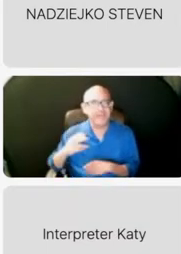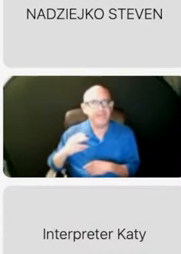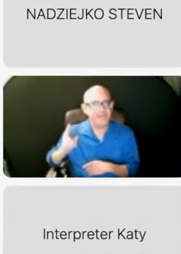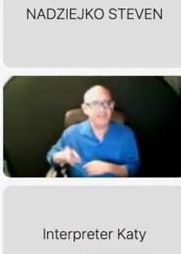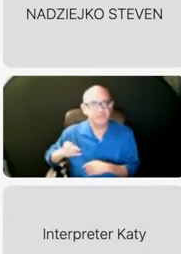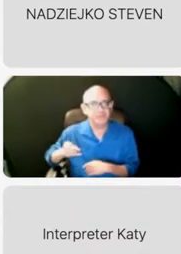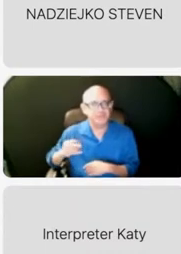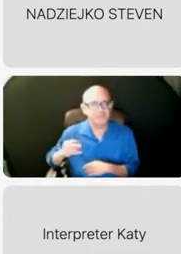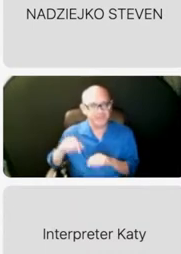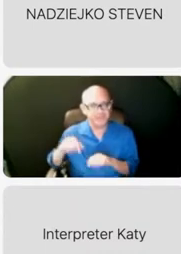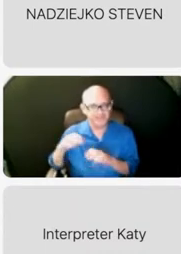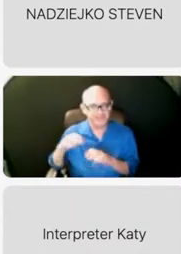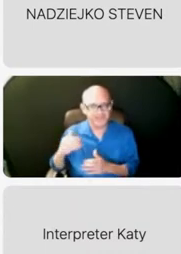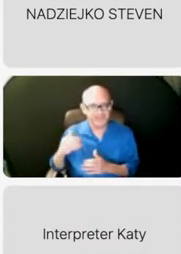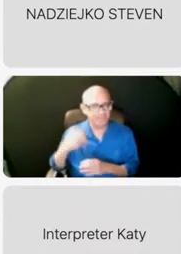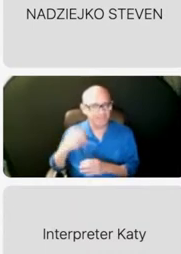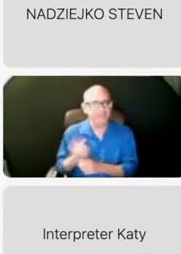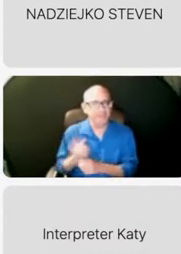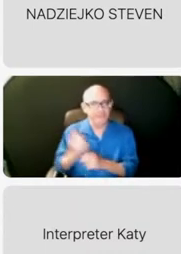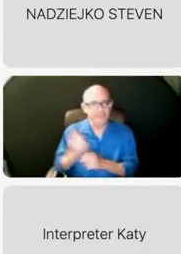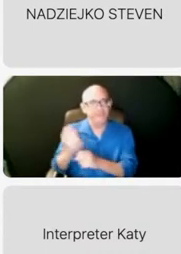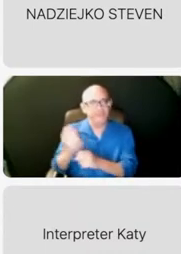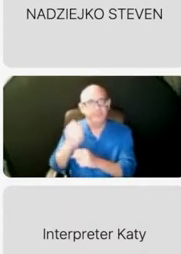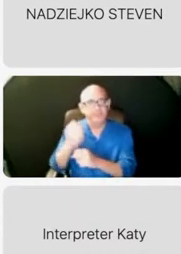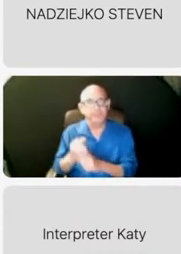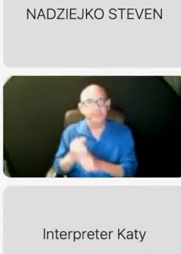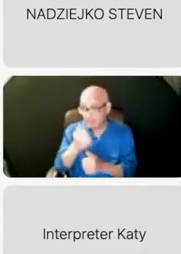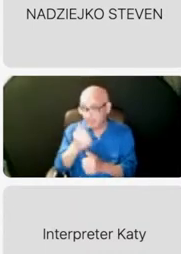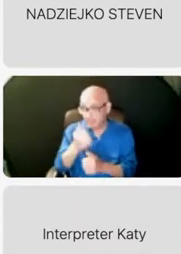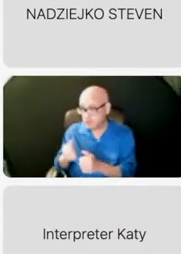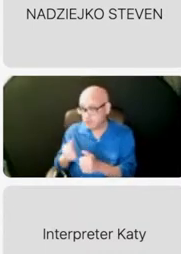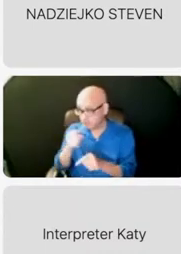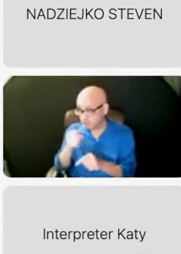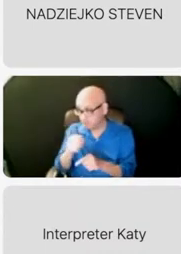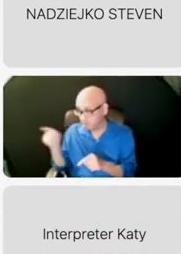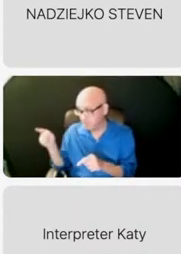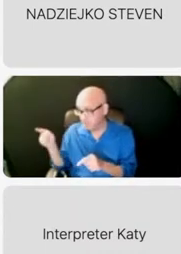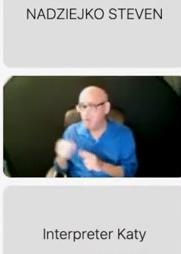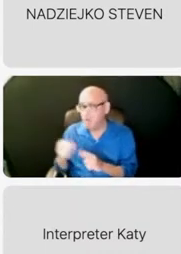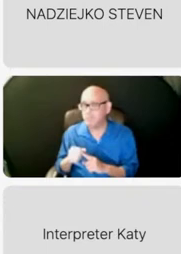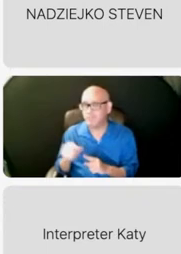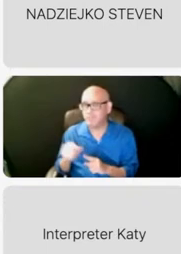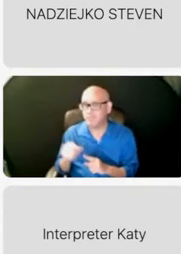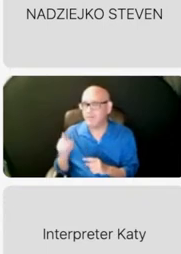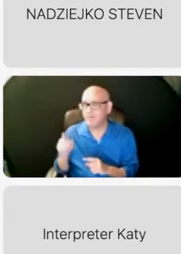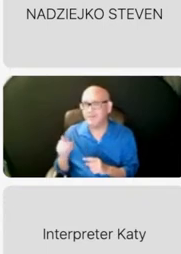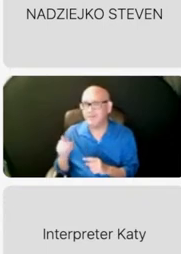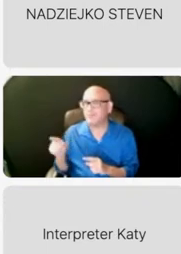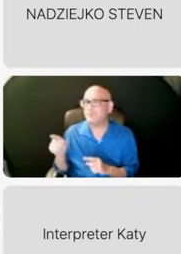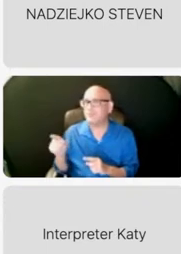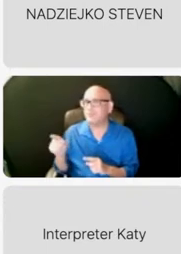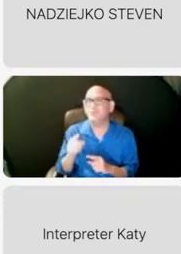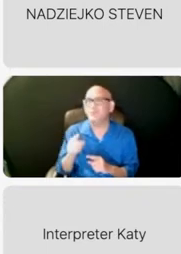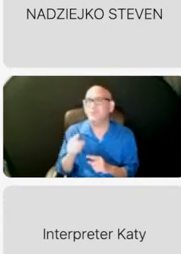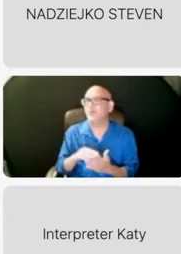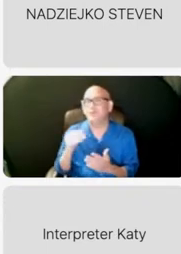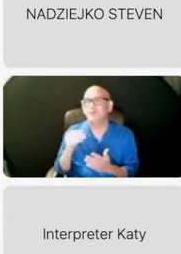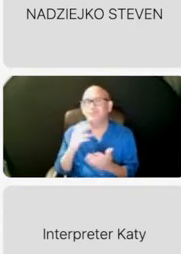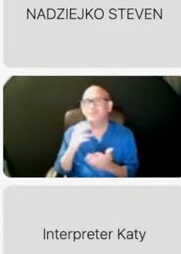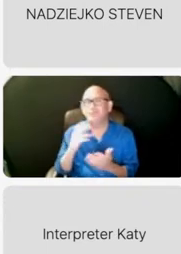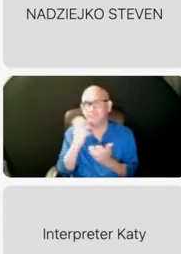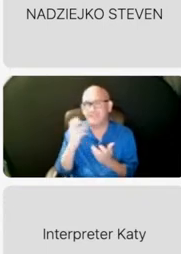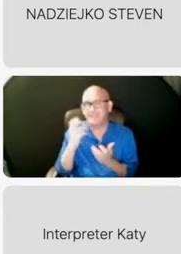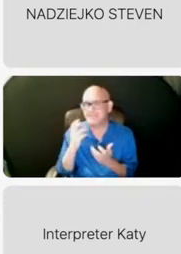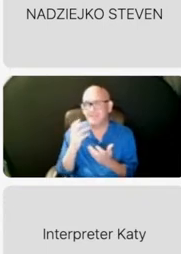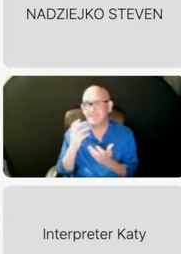each and every one of you you learned some amazing and you're not done but